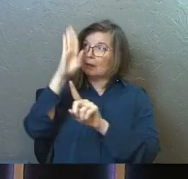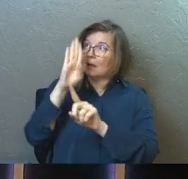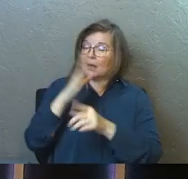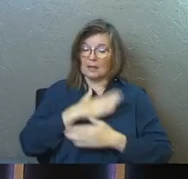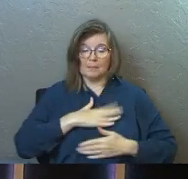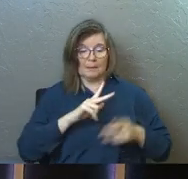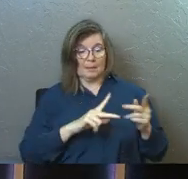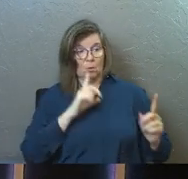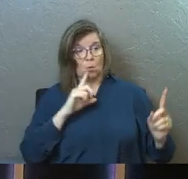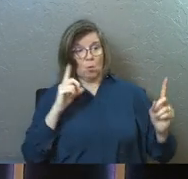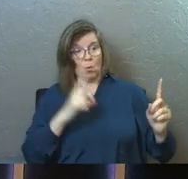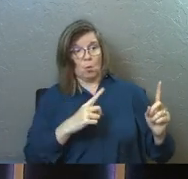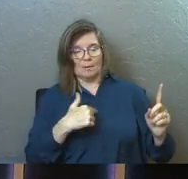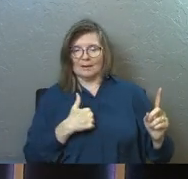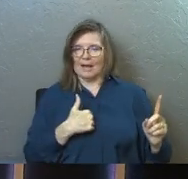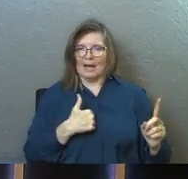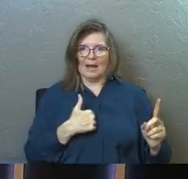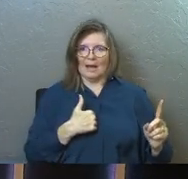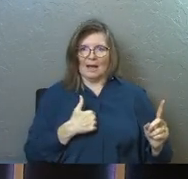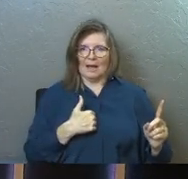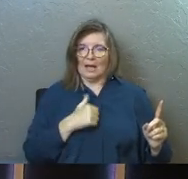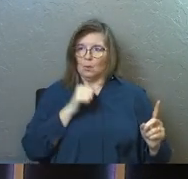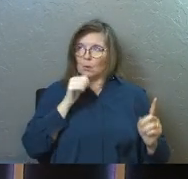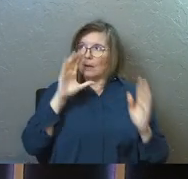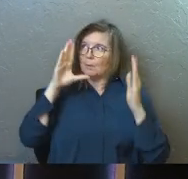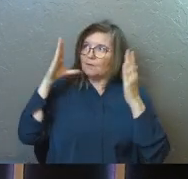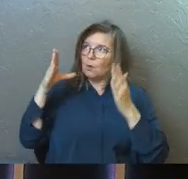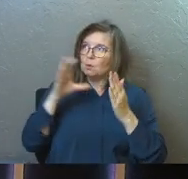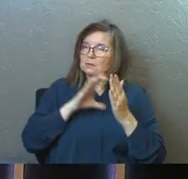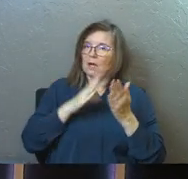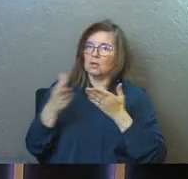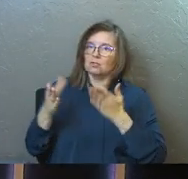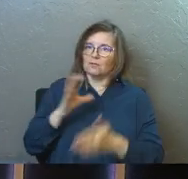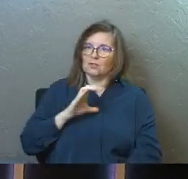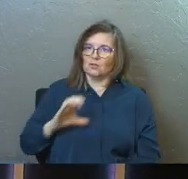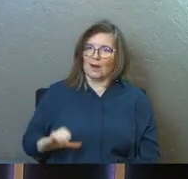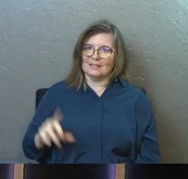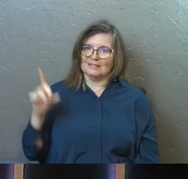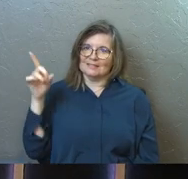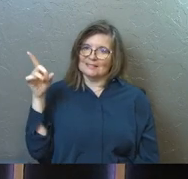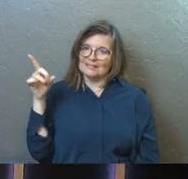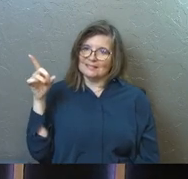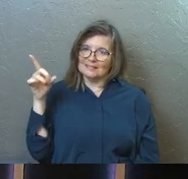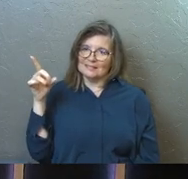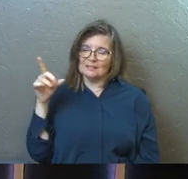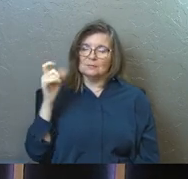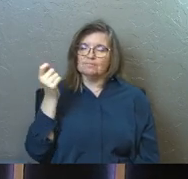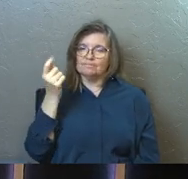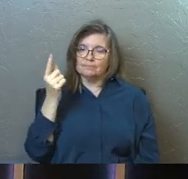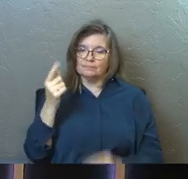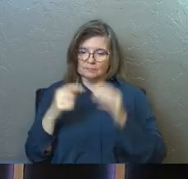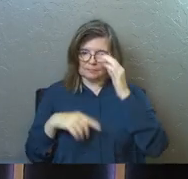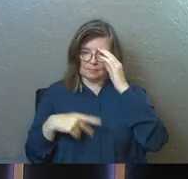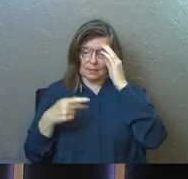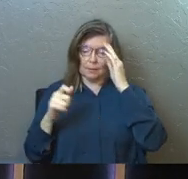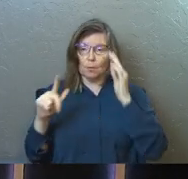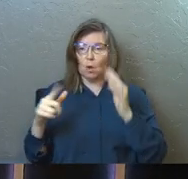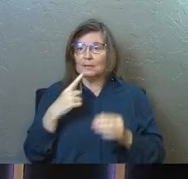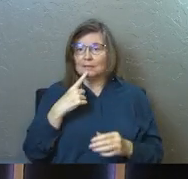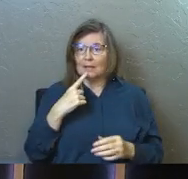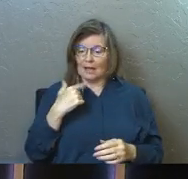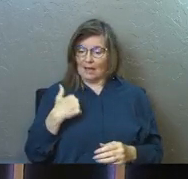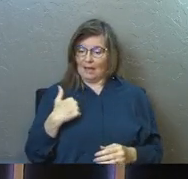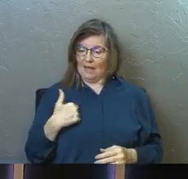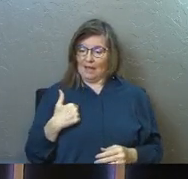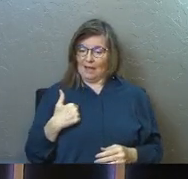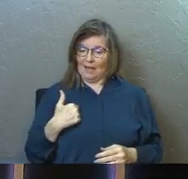people were my goal, I would not be Christ's servant. Just get into those words for just a second. It's the Apostle Paul there. He